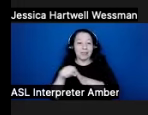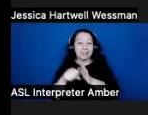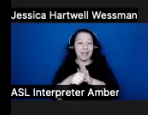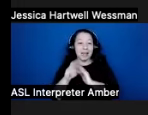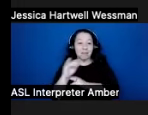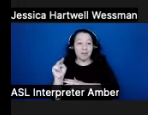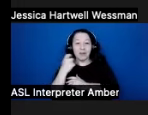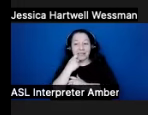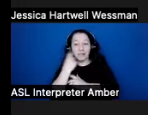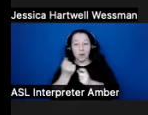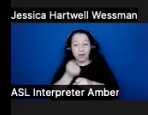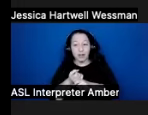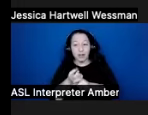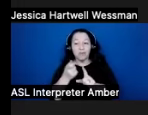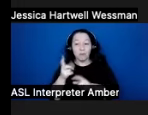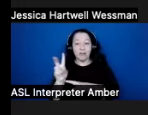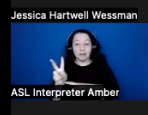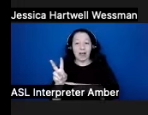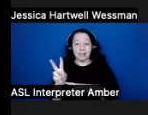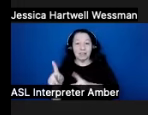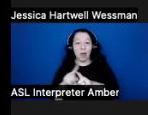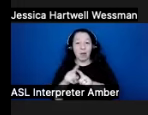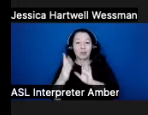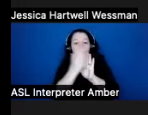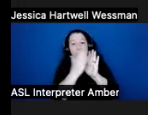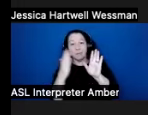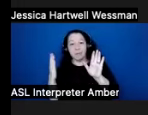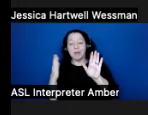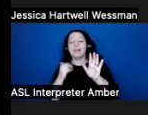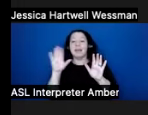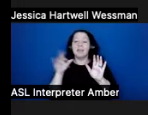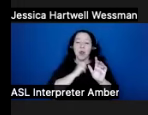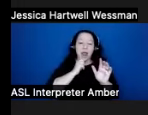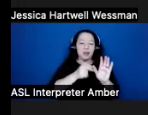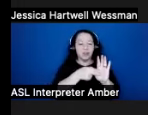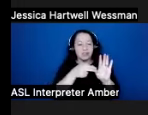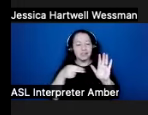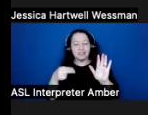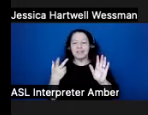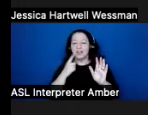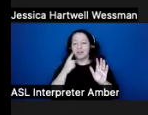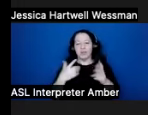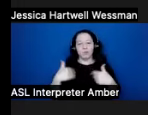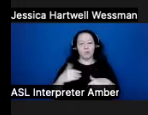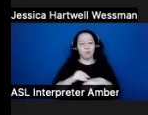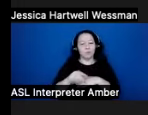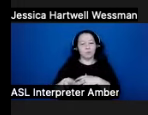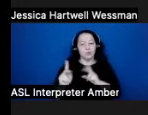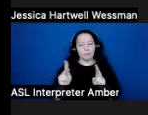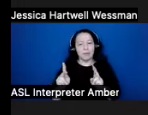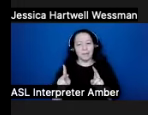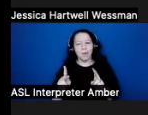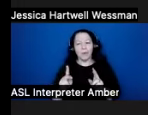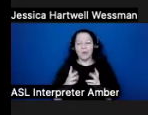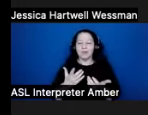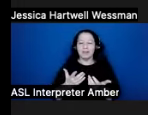last year from domestic violence and their ages. And it's really impactful to show folks, like, to